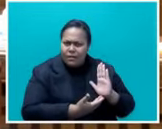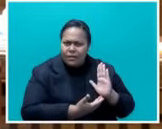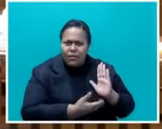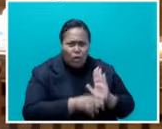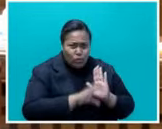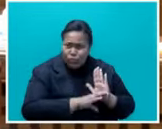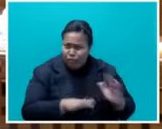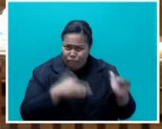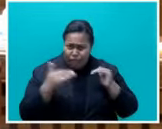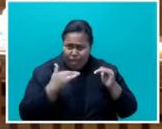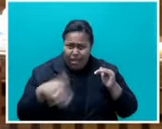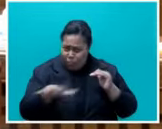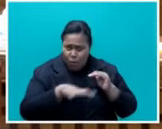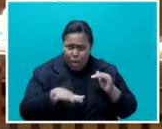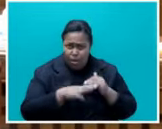voting.